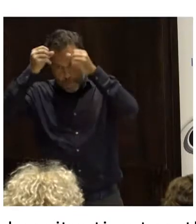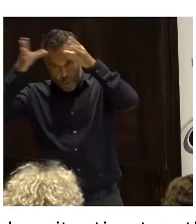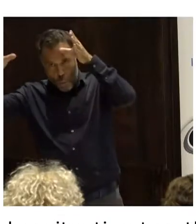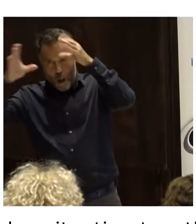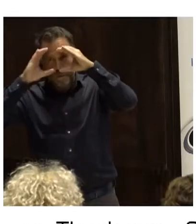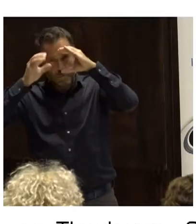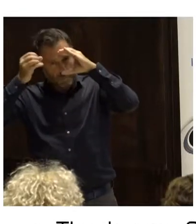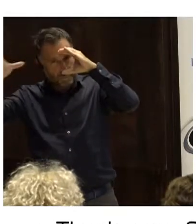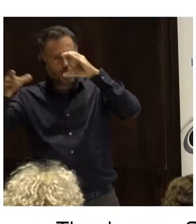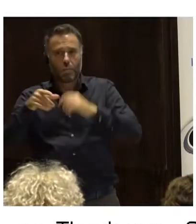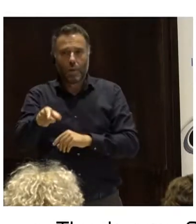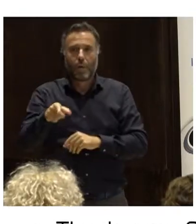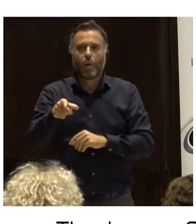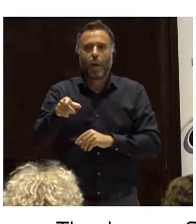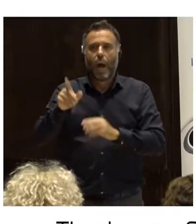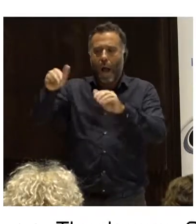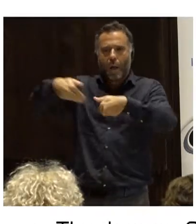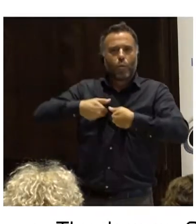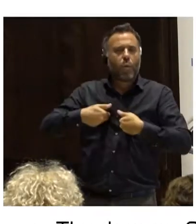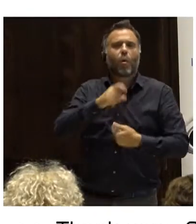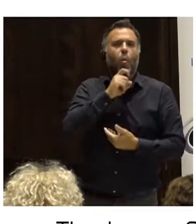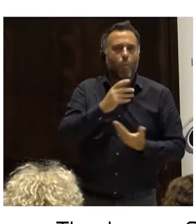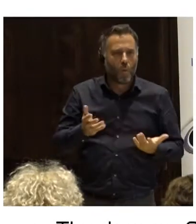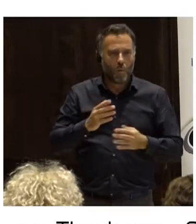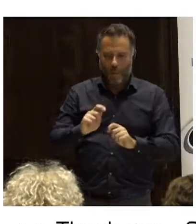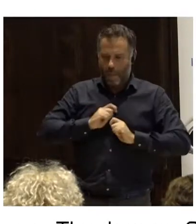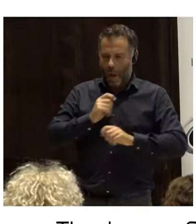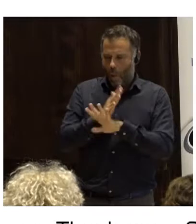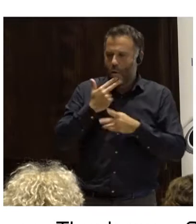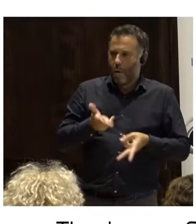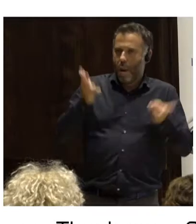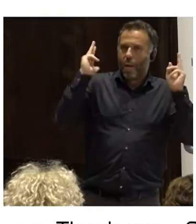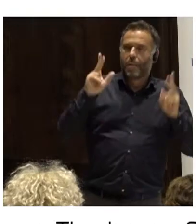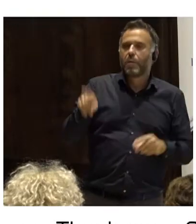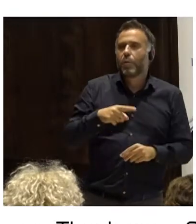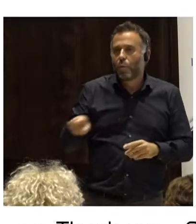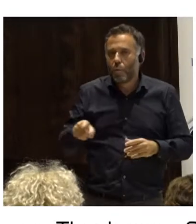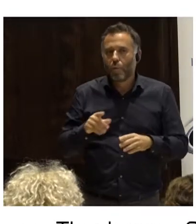experiences to children with severe motor disabilities?